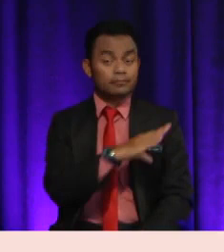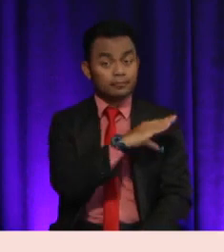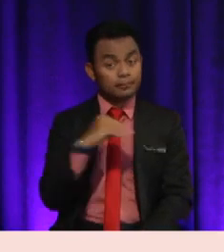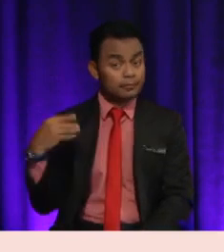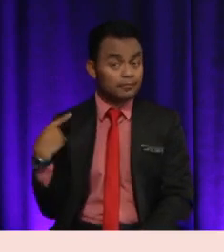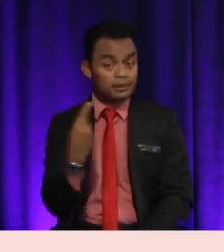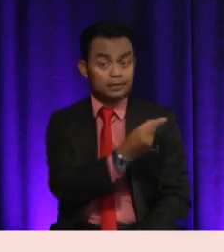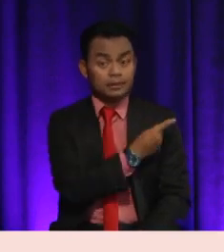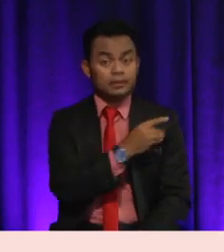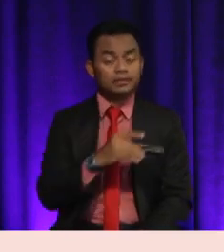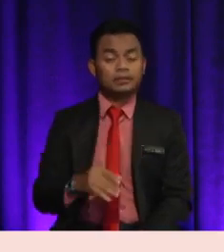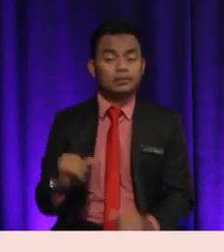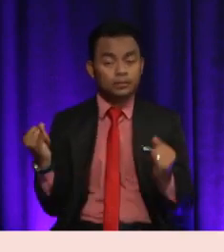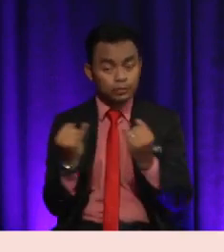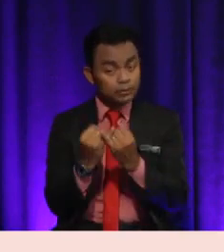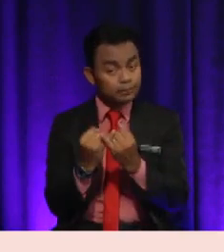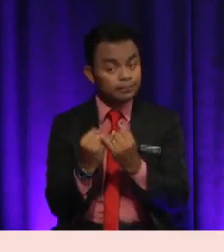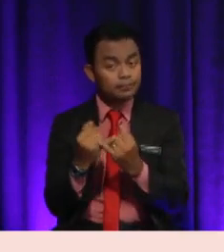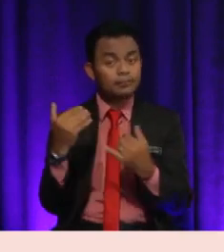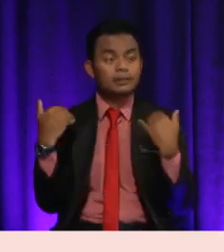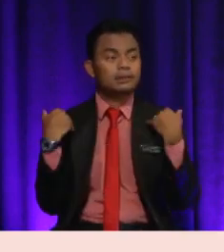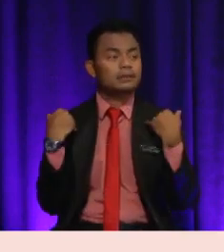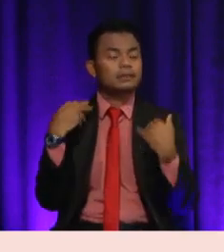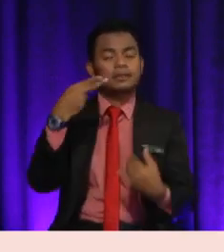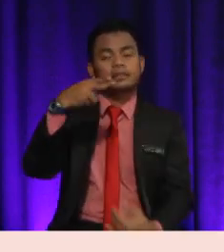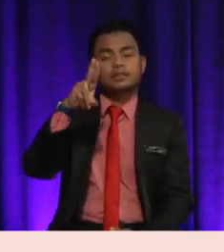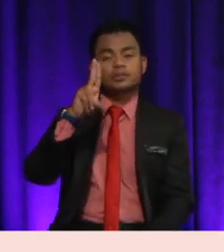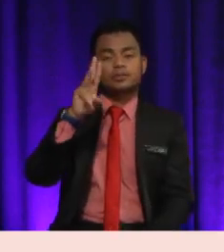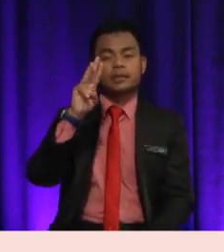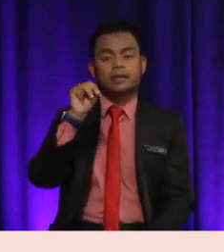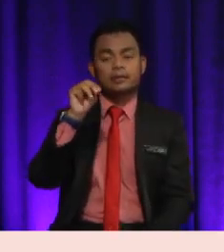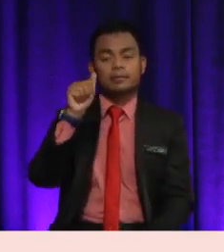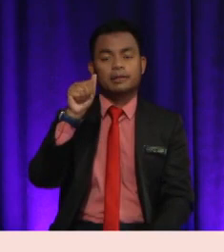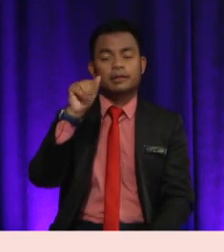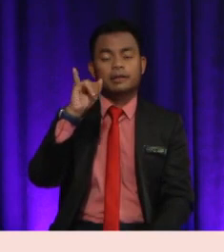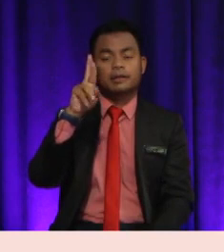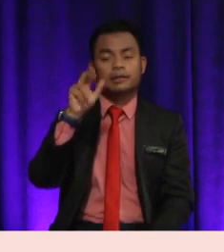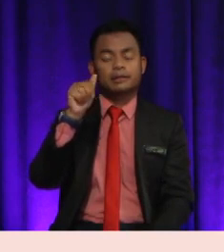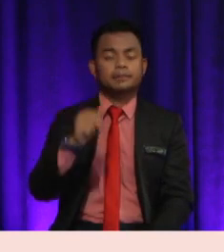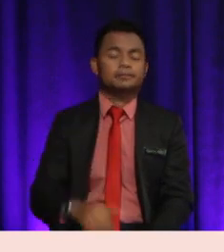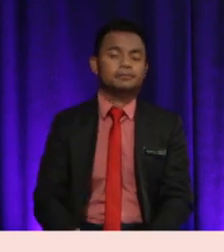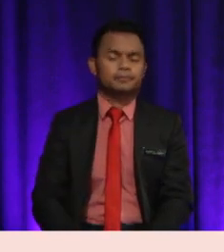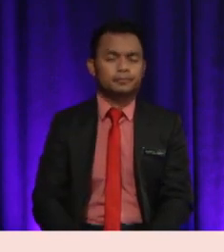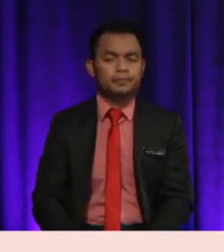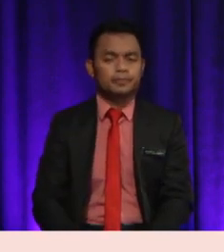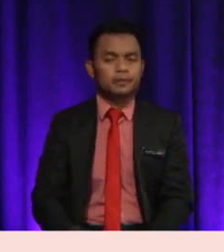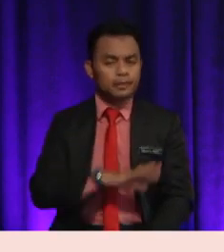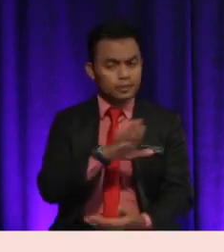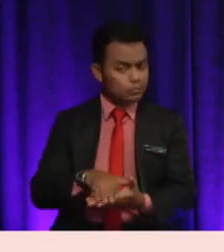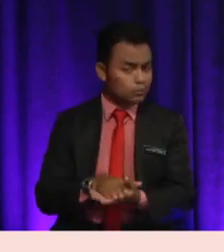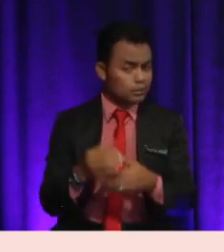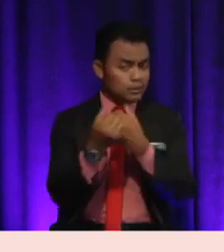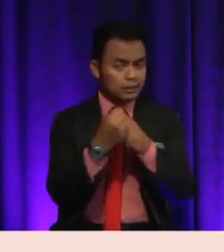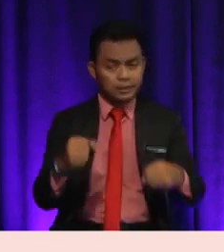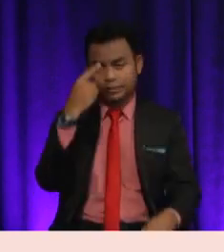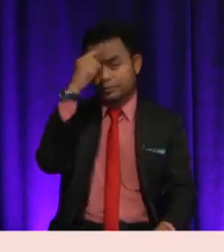have Umaira. Hi, Umaira. Okay, as usual, I always ask my friends this. Are you ready for today's lesson?